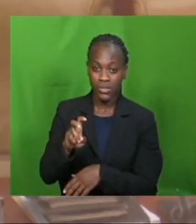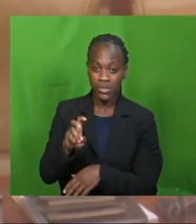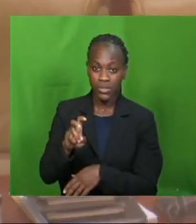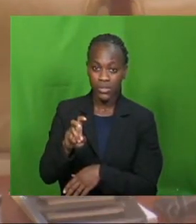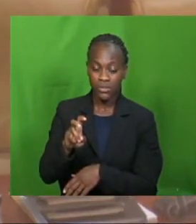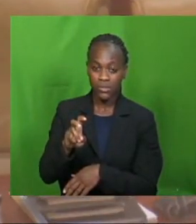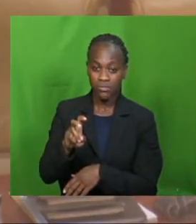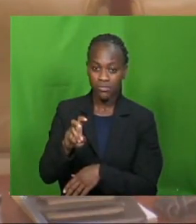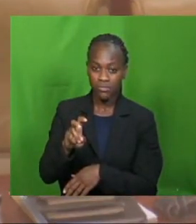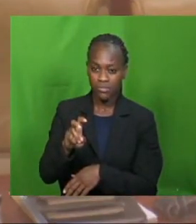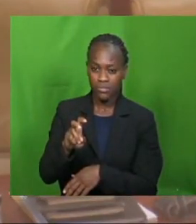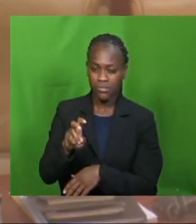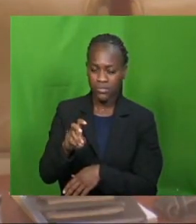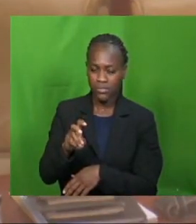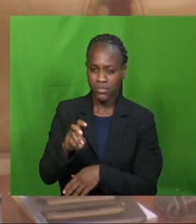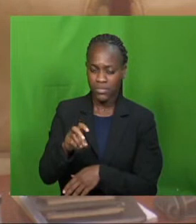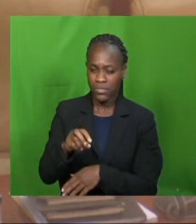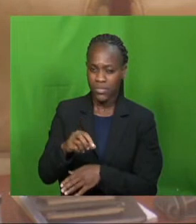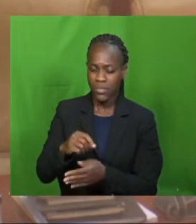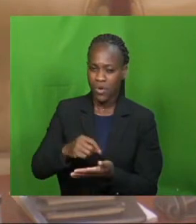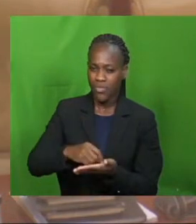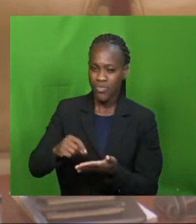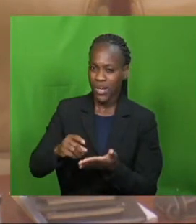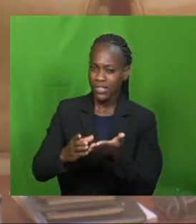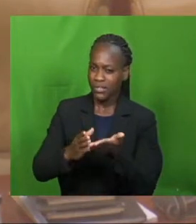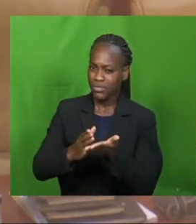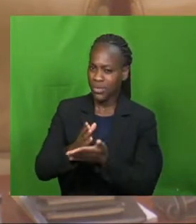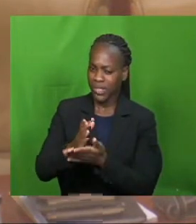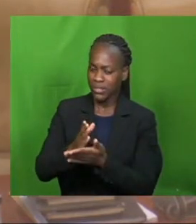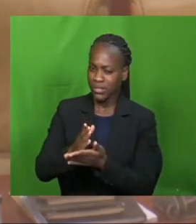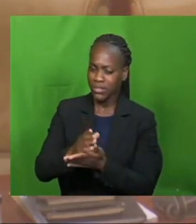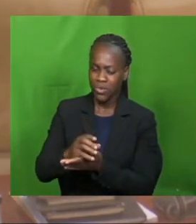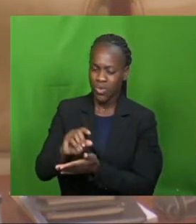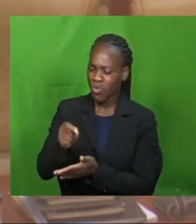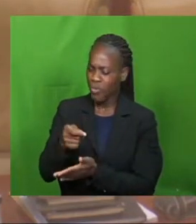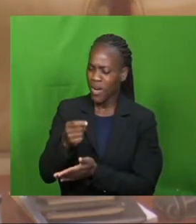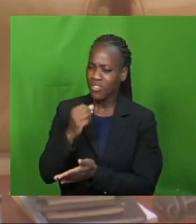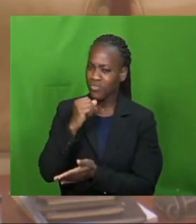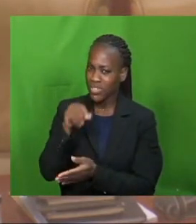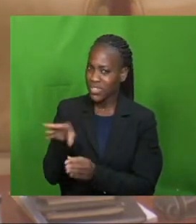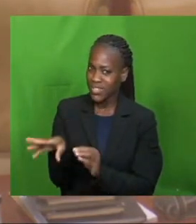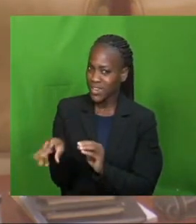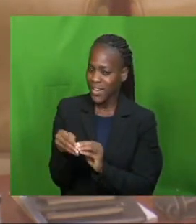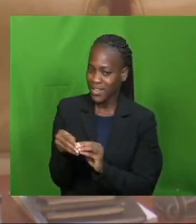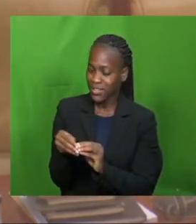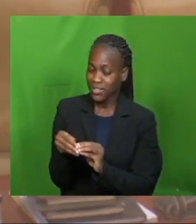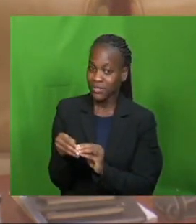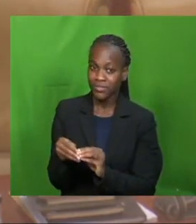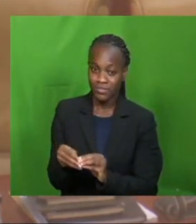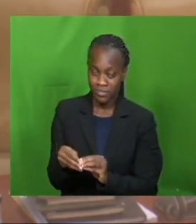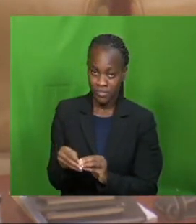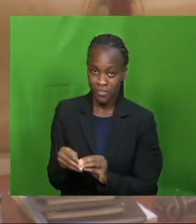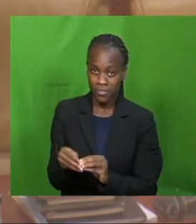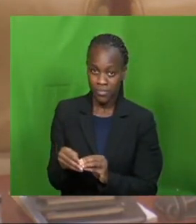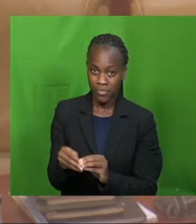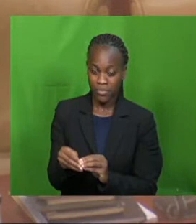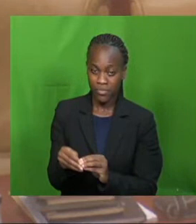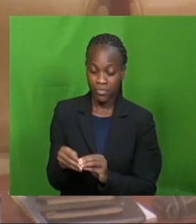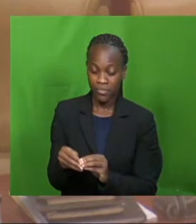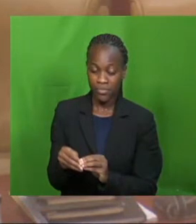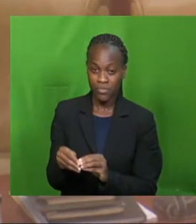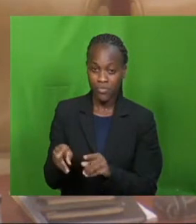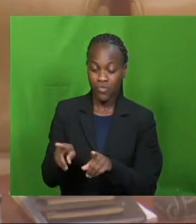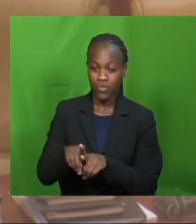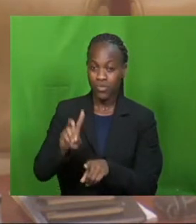captured accurately without the comma at the end of the 200. And then the second